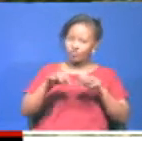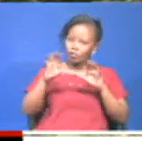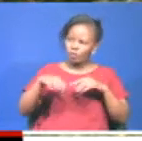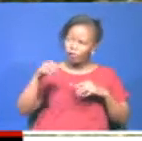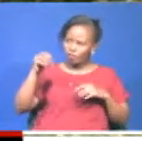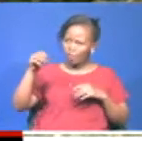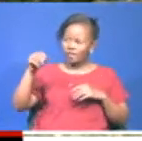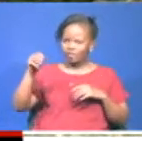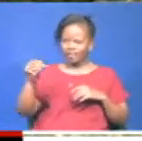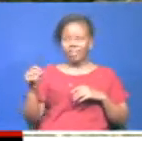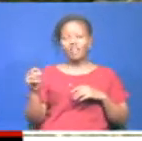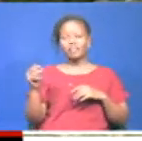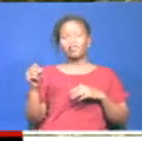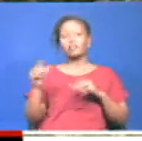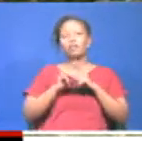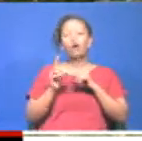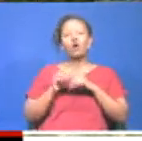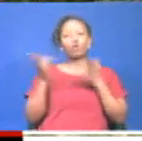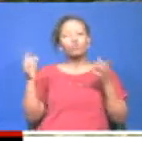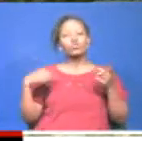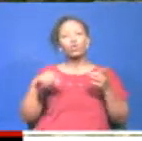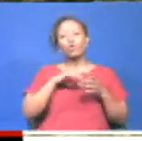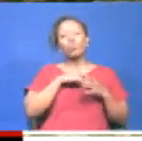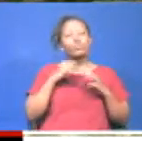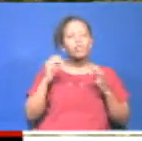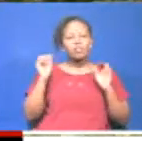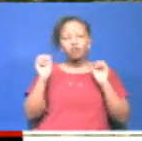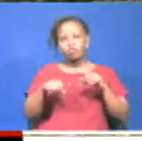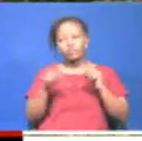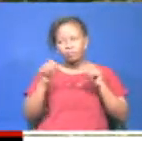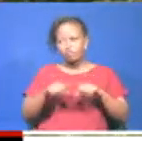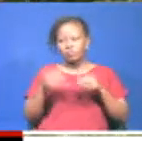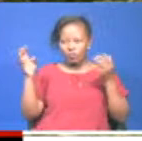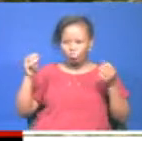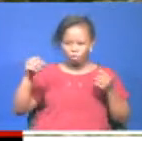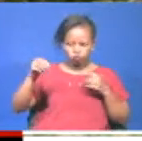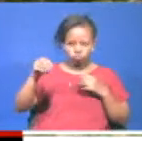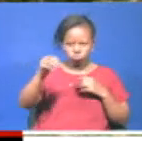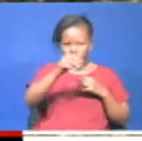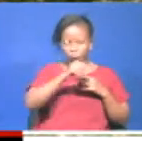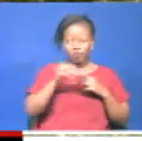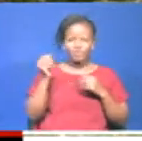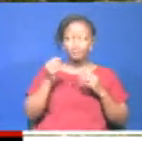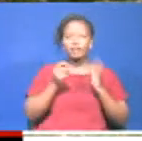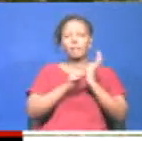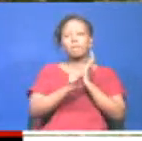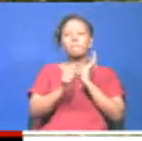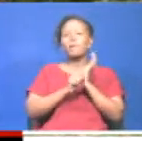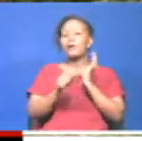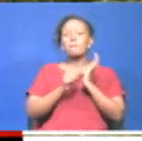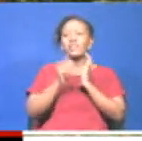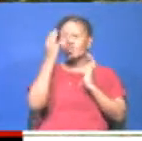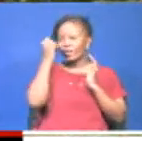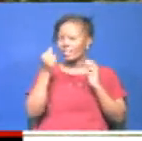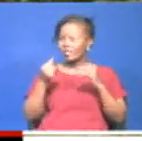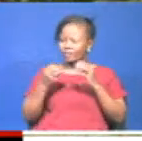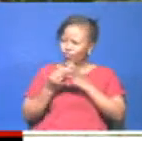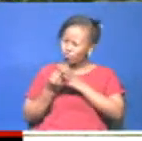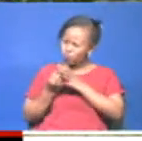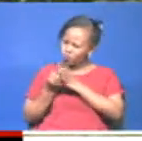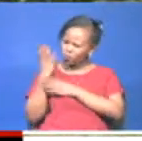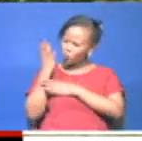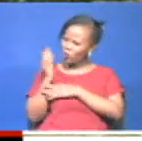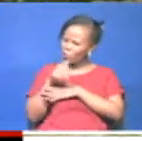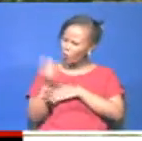sieni tukue kufanya crop dressing kwa hii mahindi kwa sababu hata mahindi amekataa kusonga kwa sababu